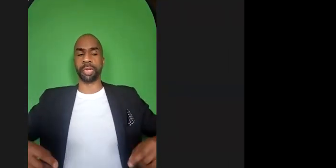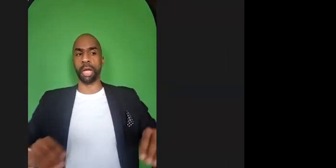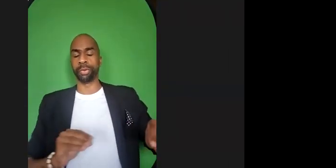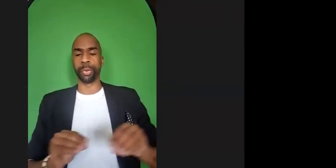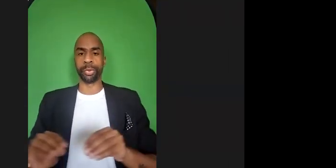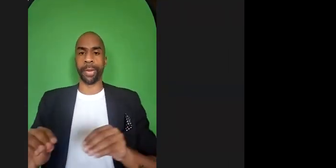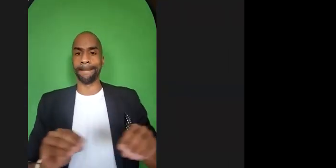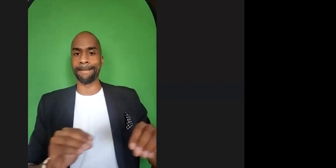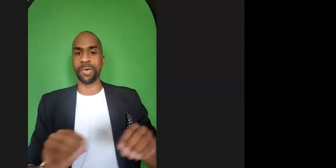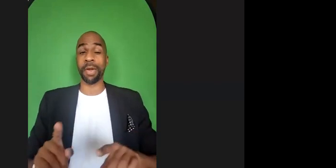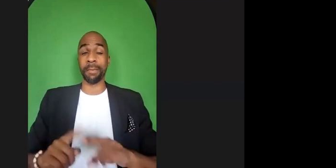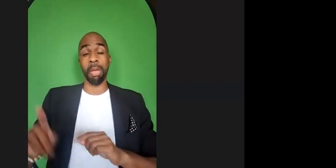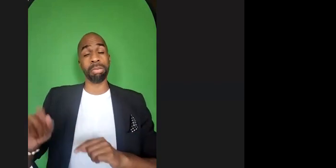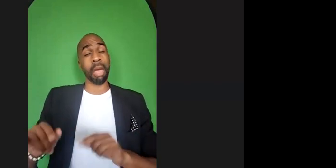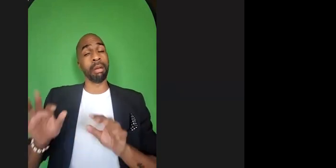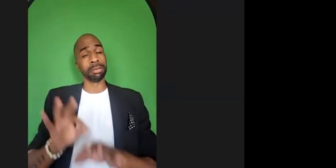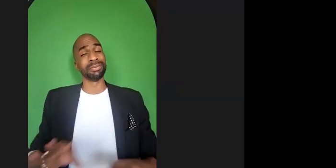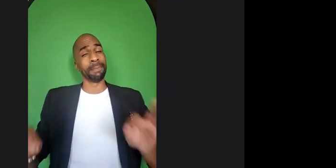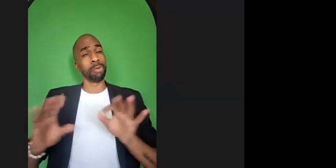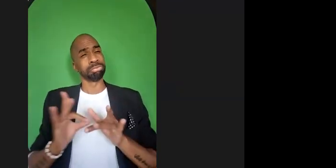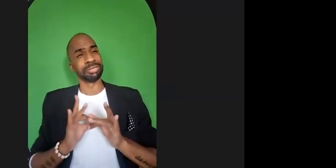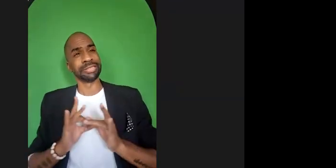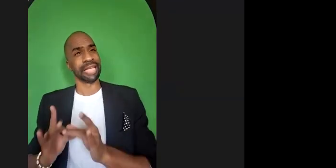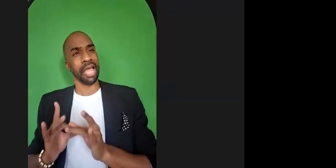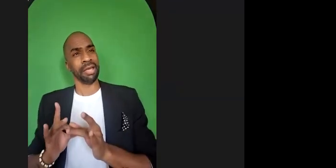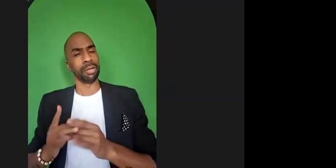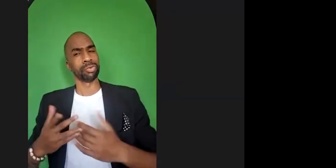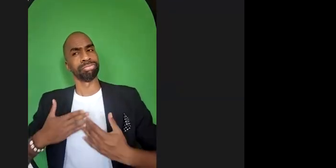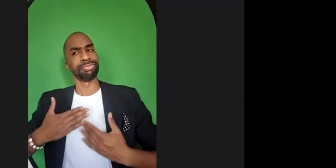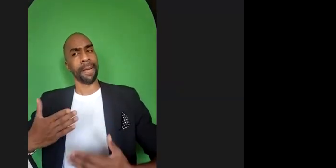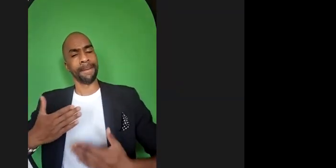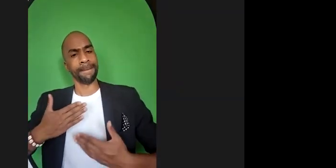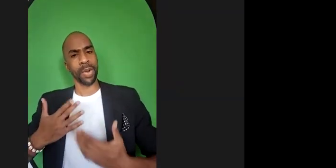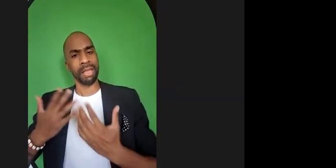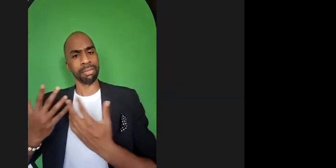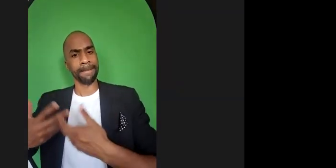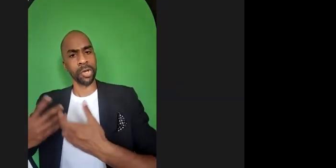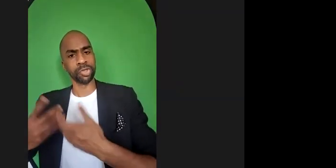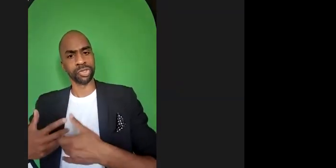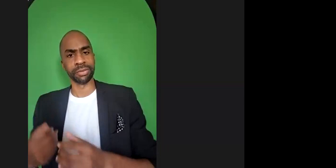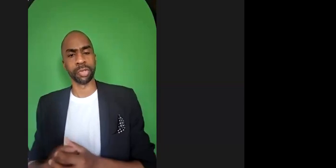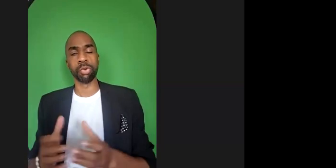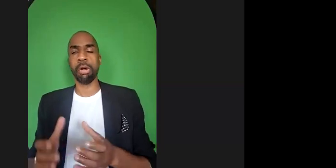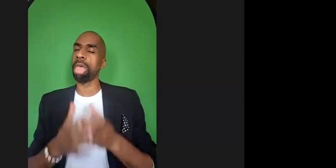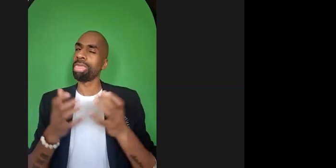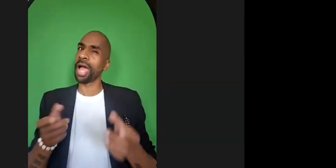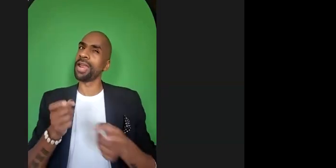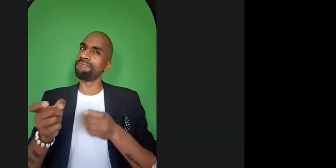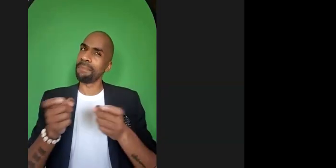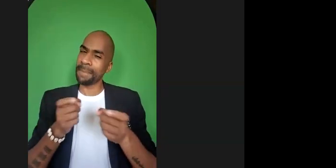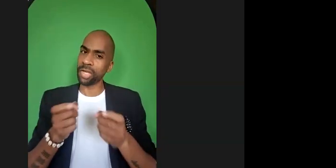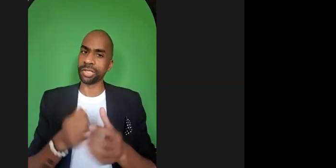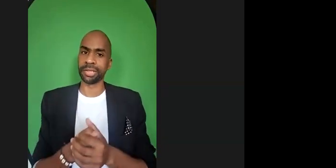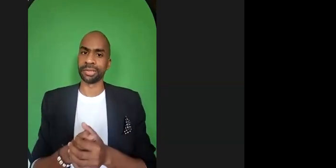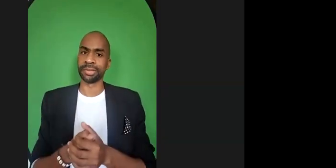a significant thing to be tied to a ventilator all the time. It also requires a lot of management. So family or